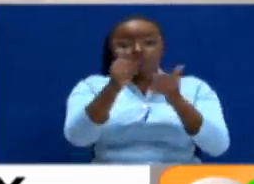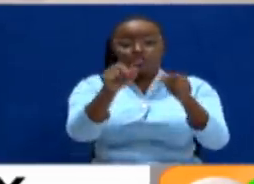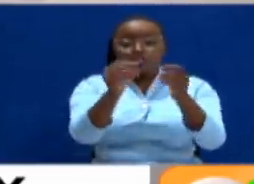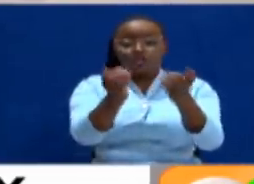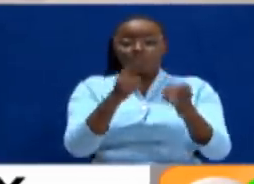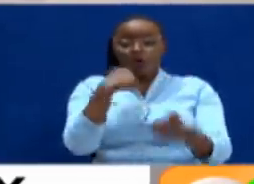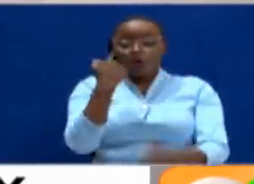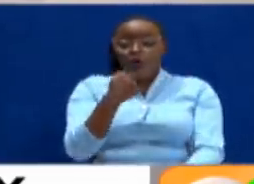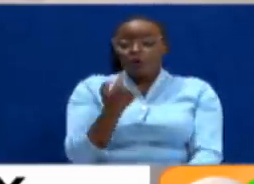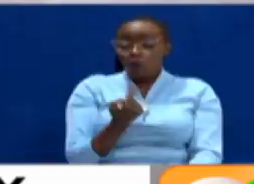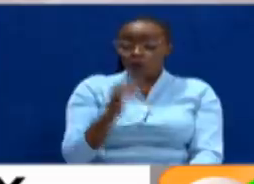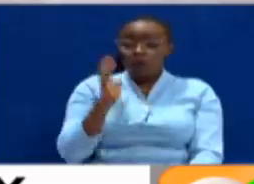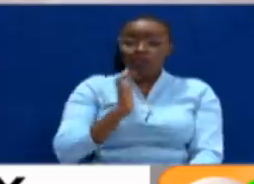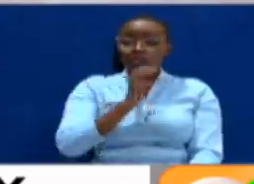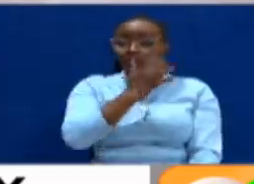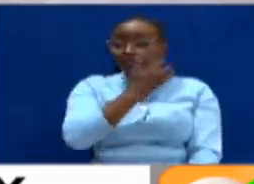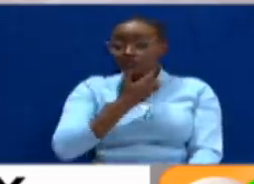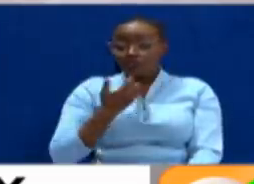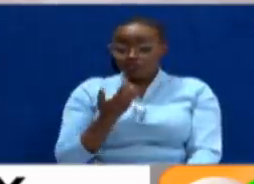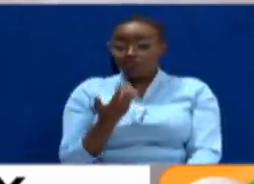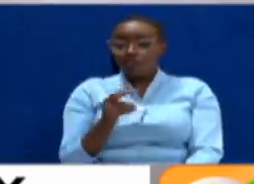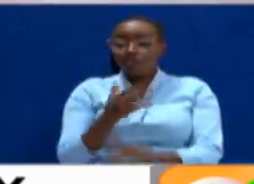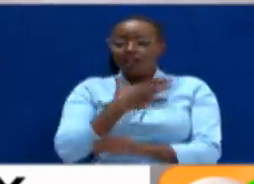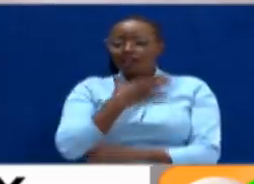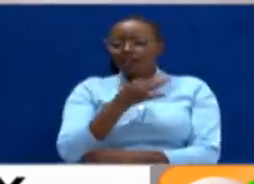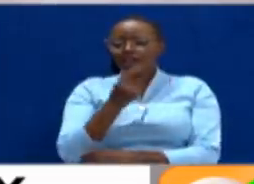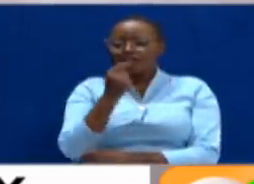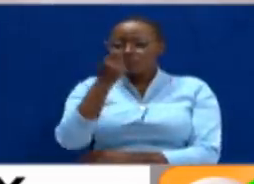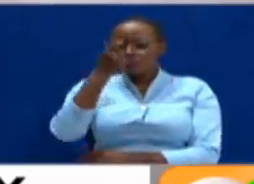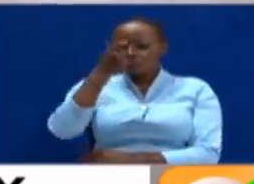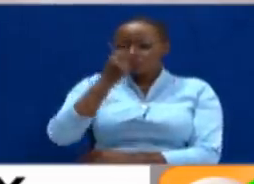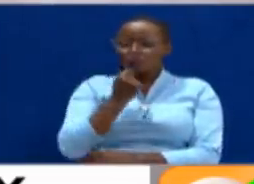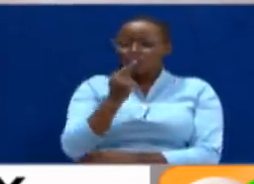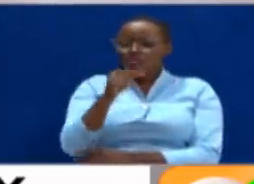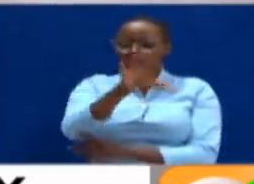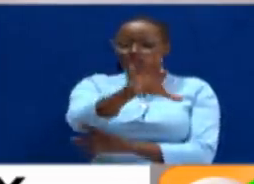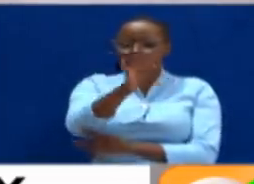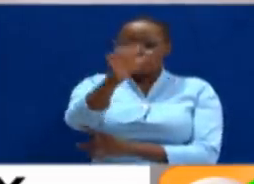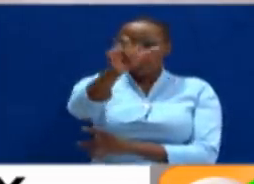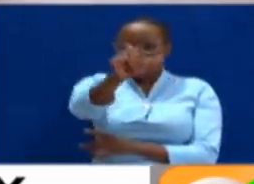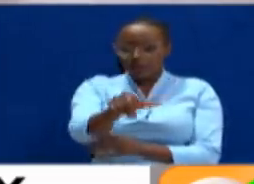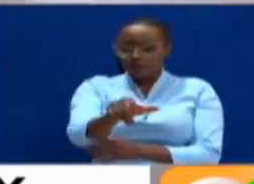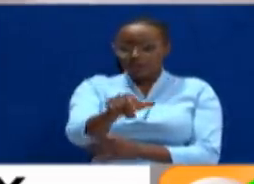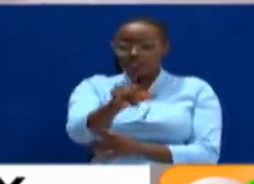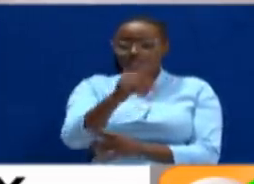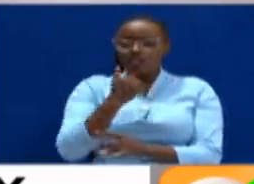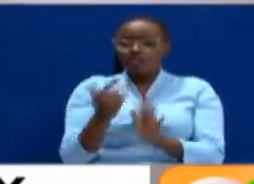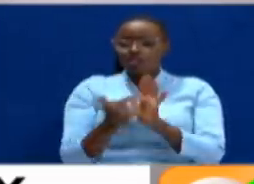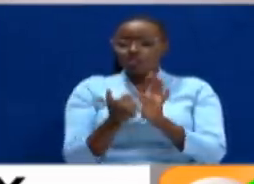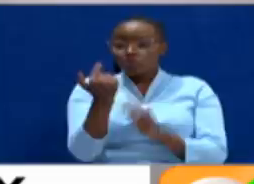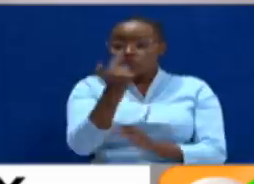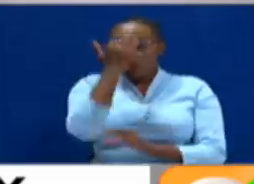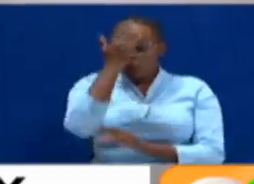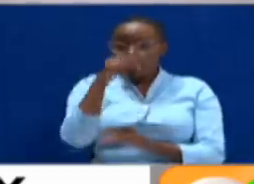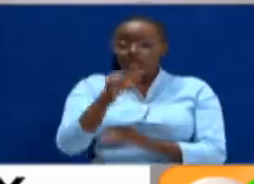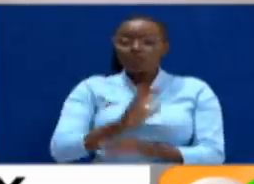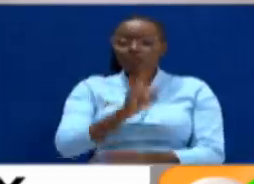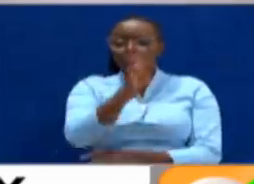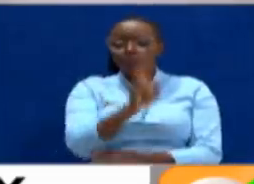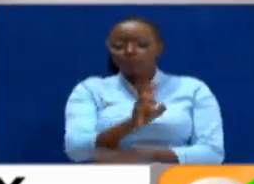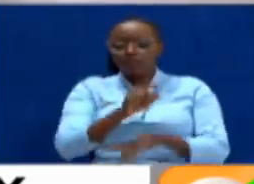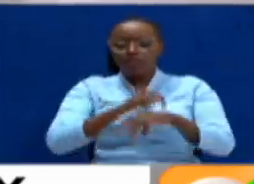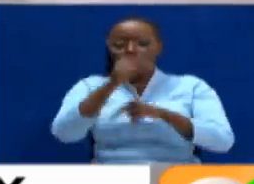that is Jomo Kenyatta. He liked Moi. That was his chosen successor. And it played only because he died in